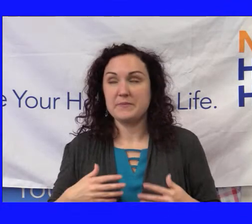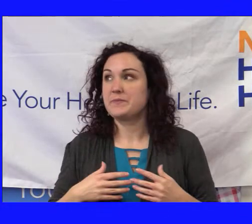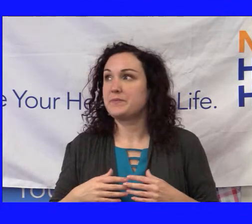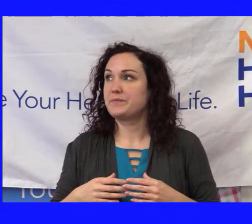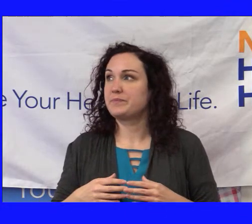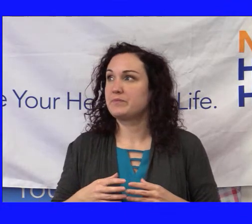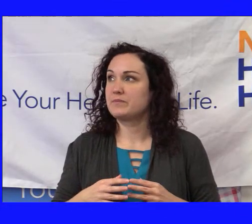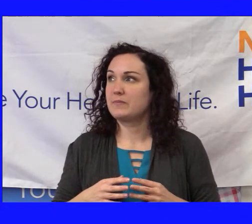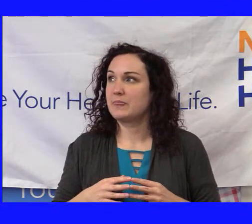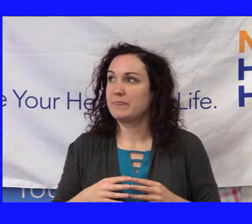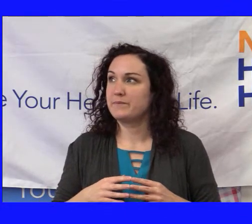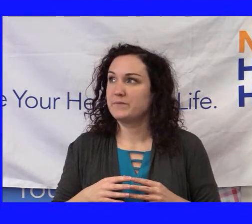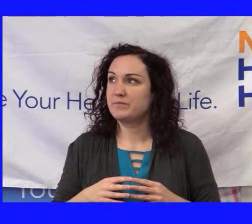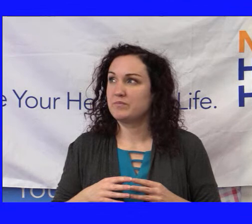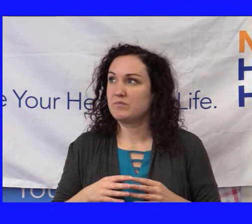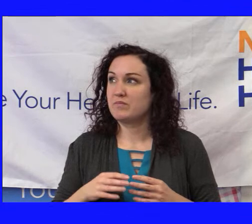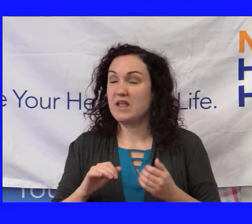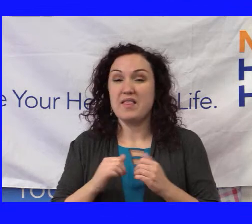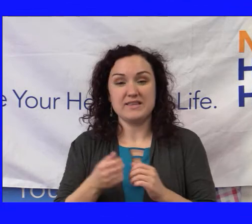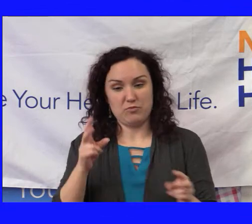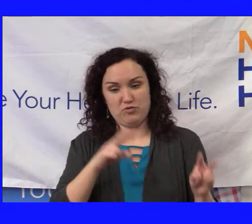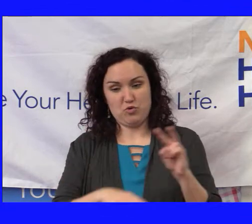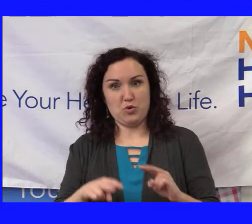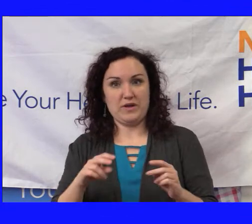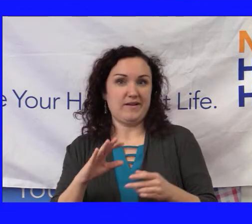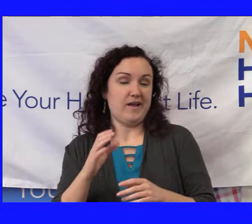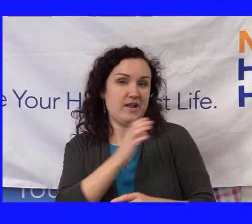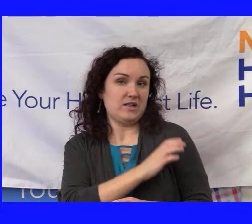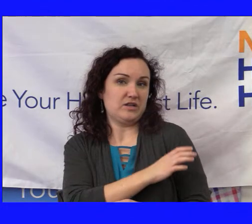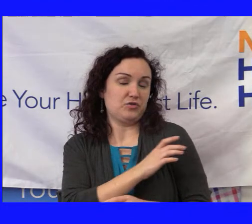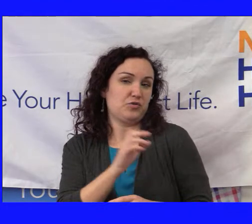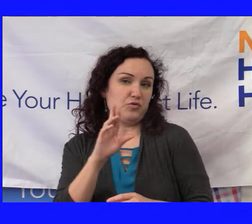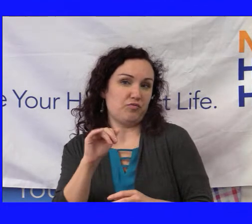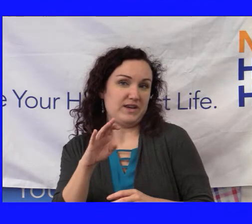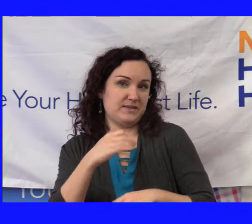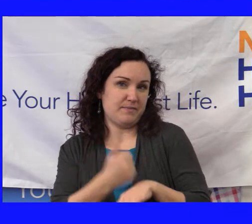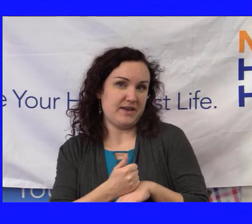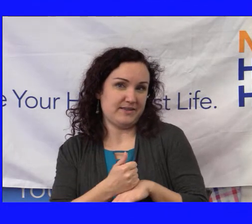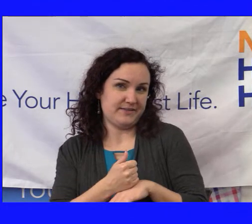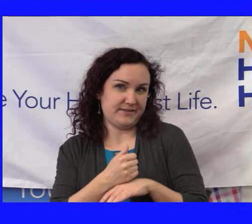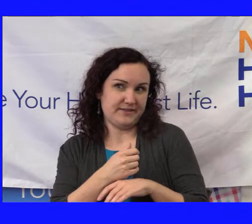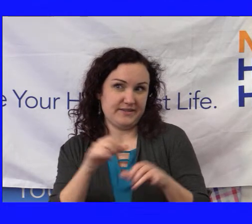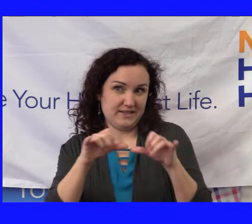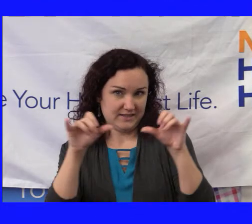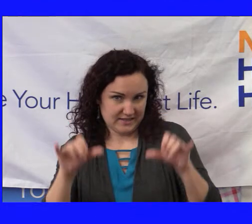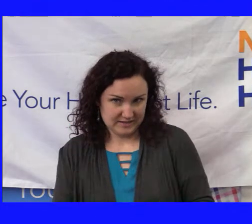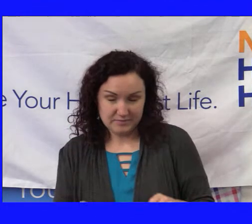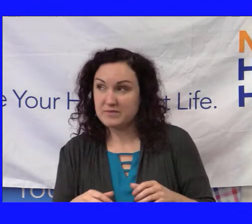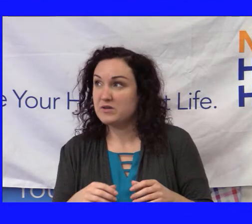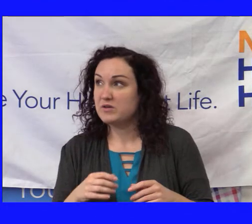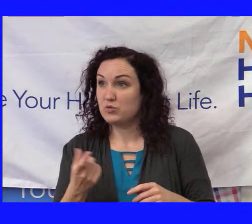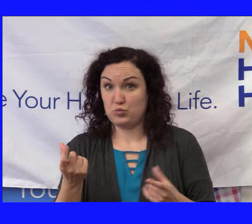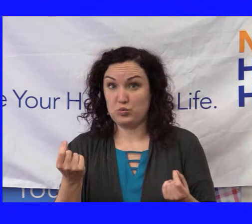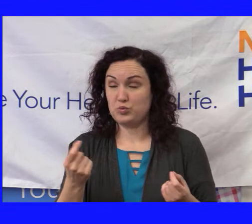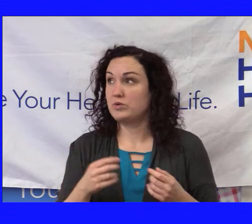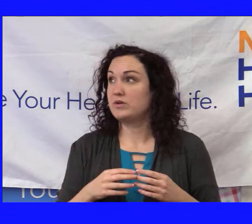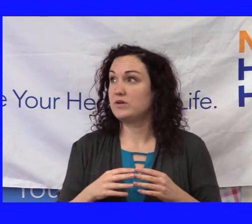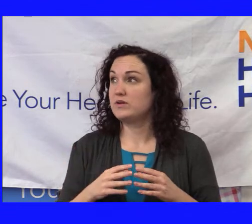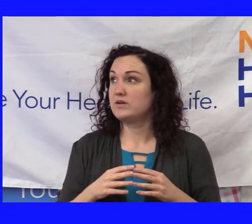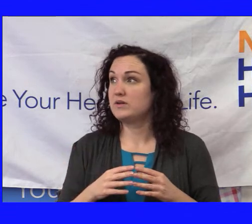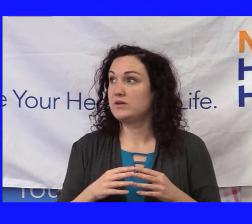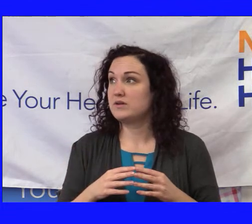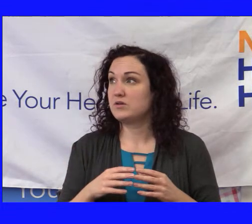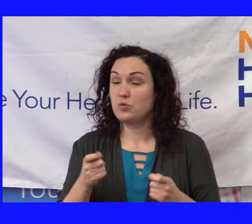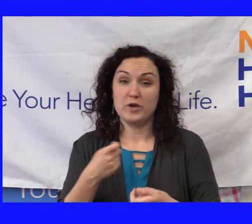water in terms of looking at clinical race-based algorithms. And what we did is we ended up replacing the